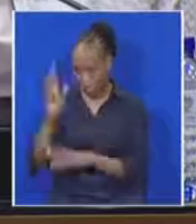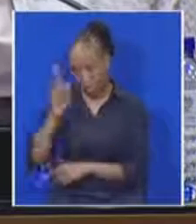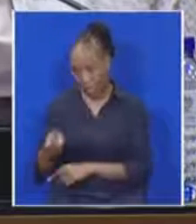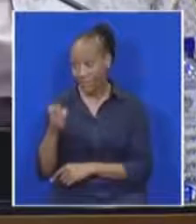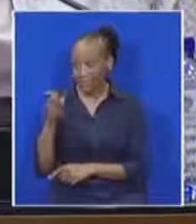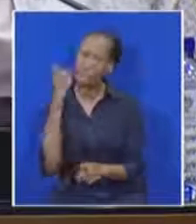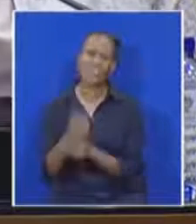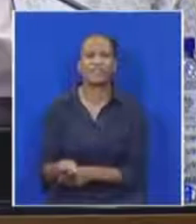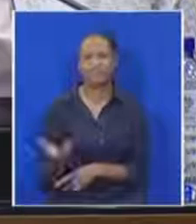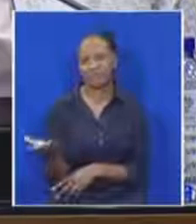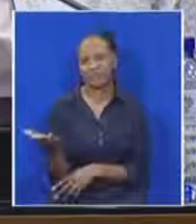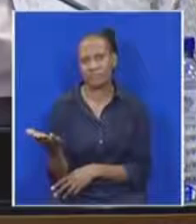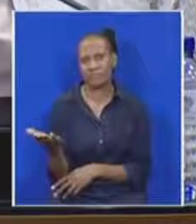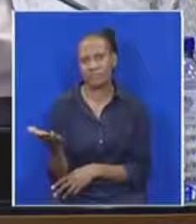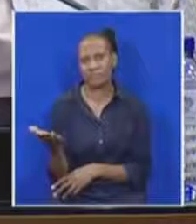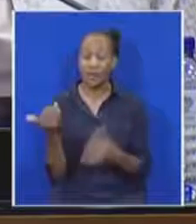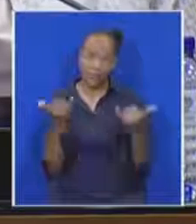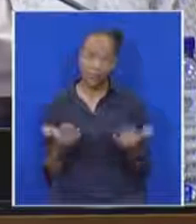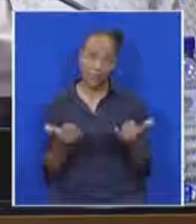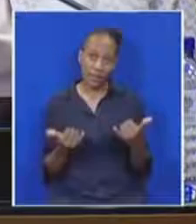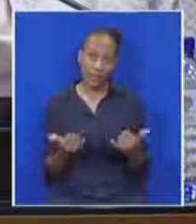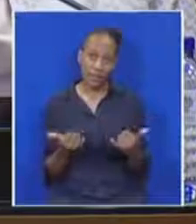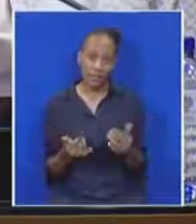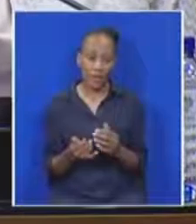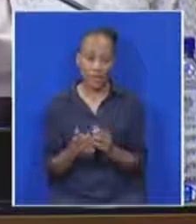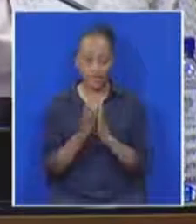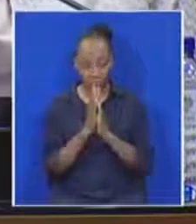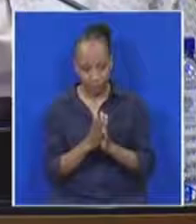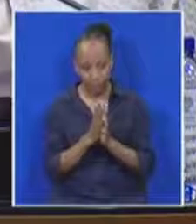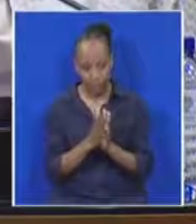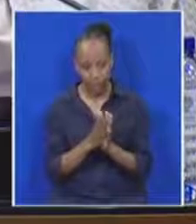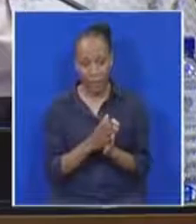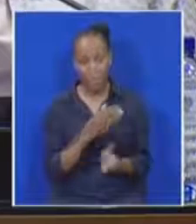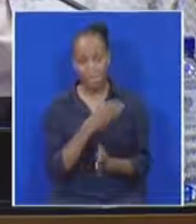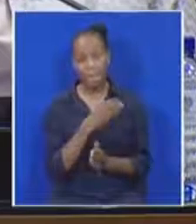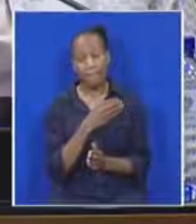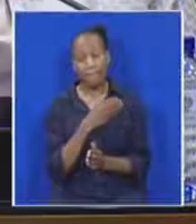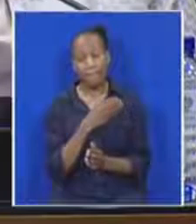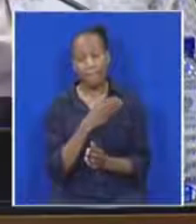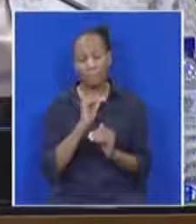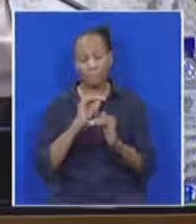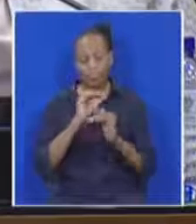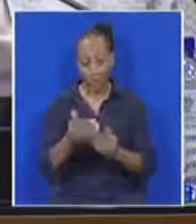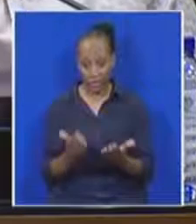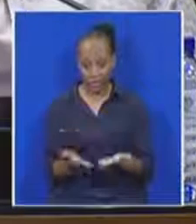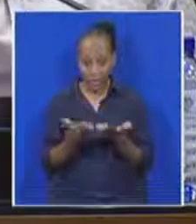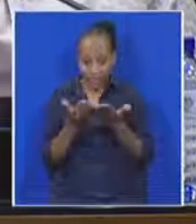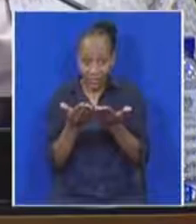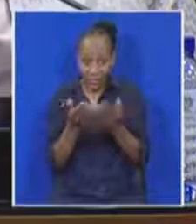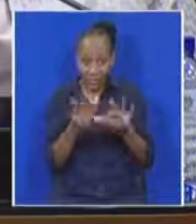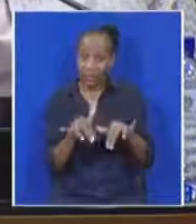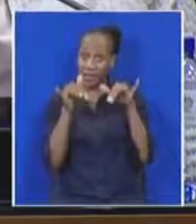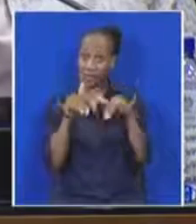house. I am therefore calling on the protection services of Parliament to